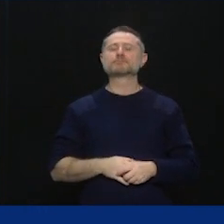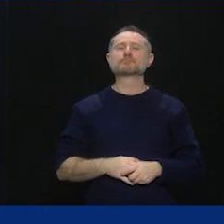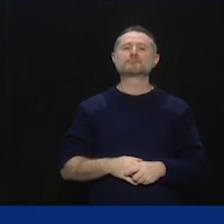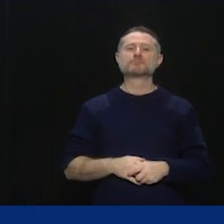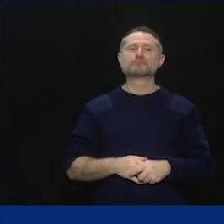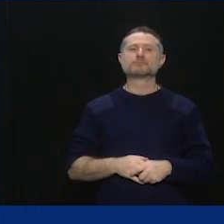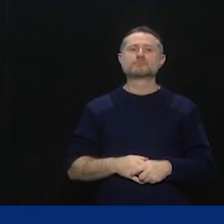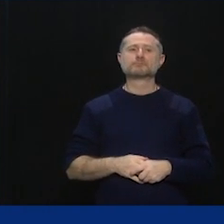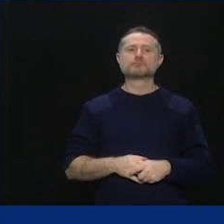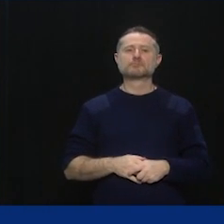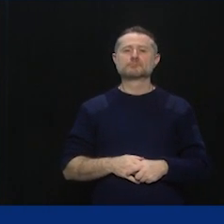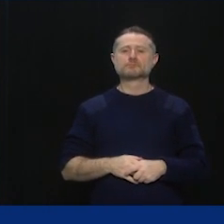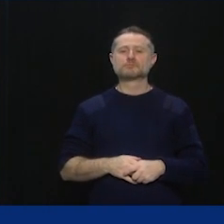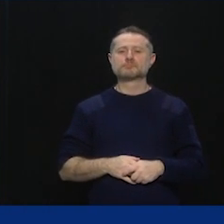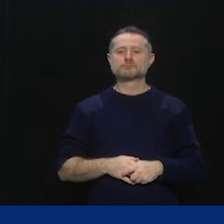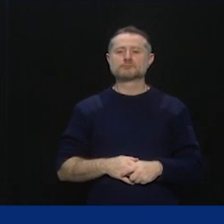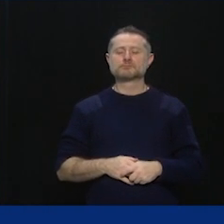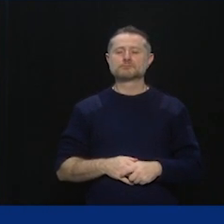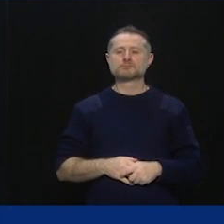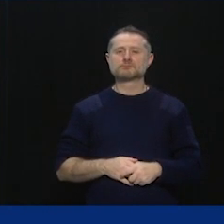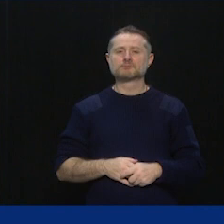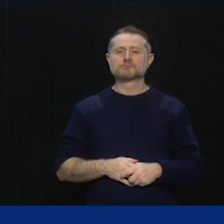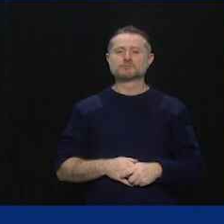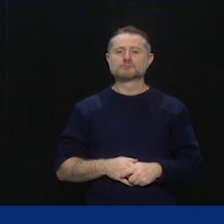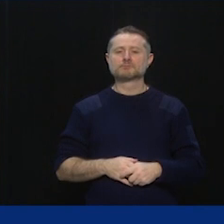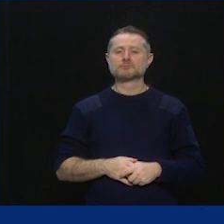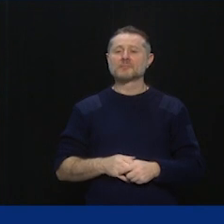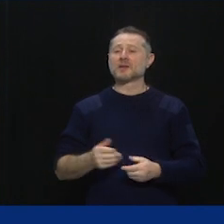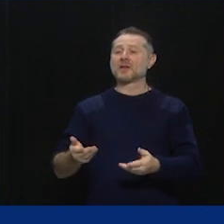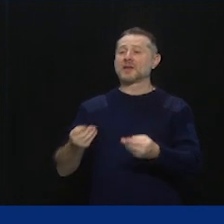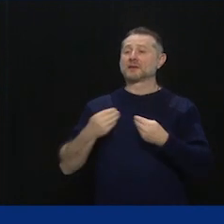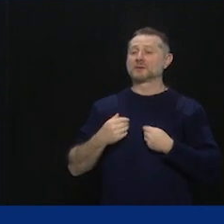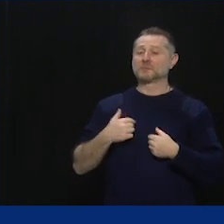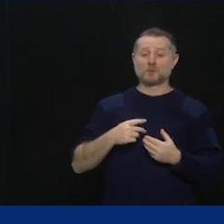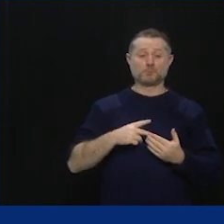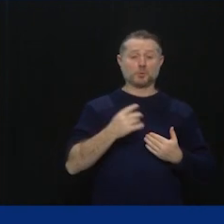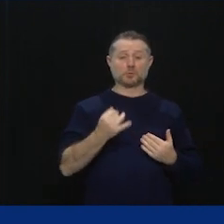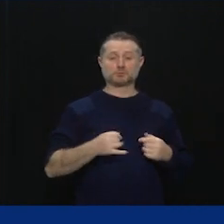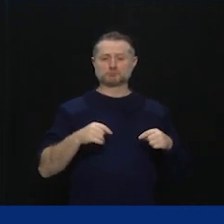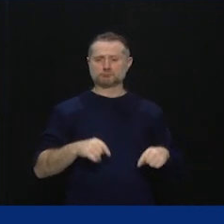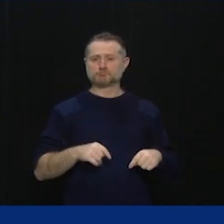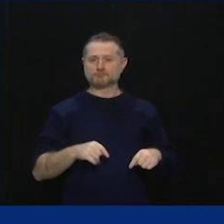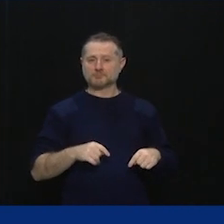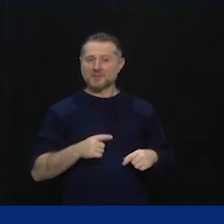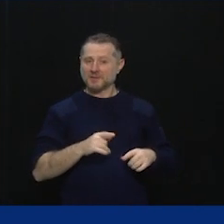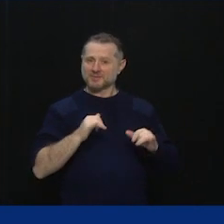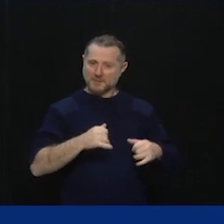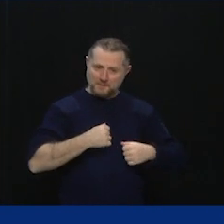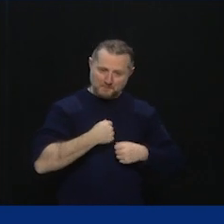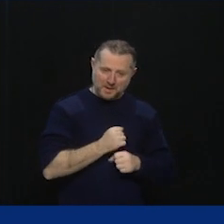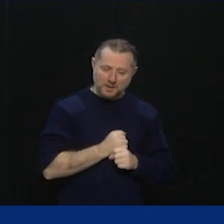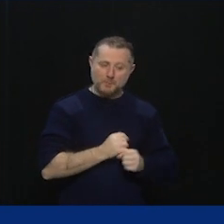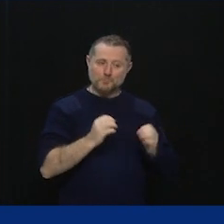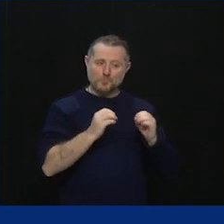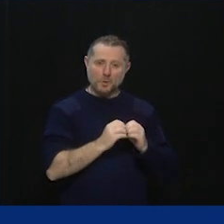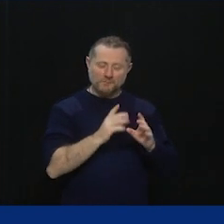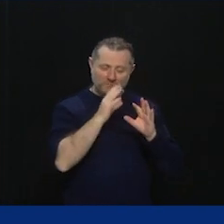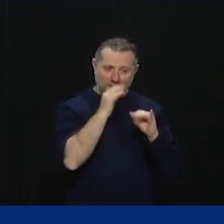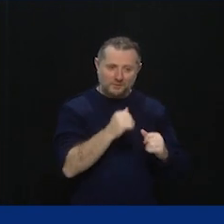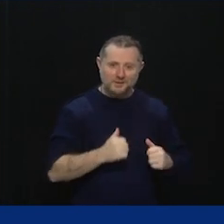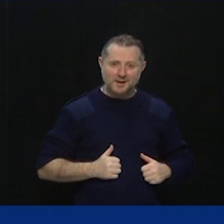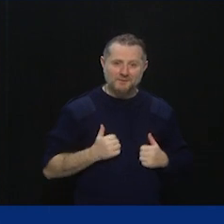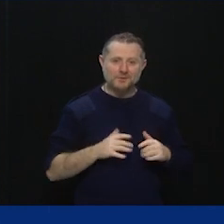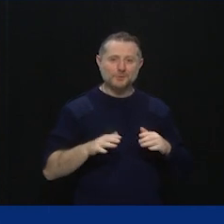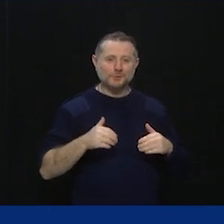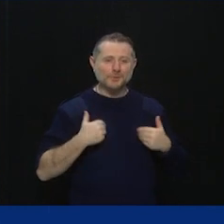And they've given us a project with the help of all of their partners that will make it more appealing for young professionals to stay here and raise their families. This